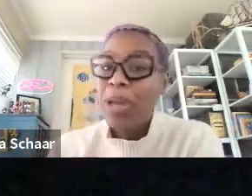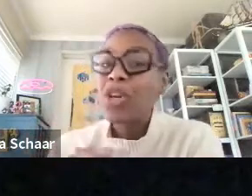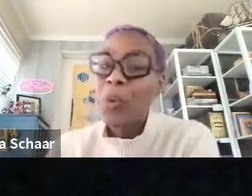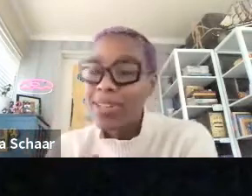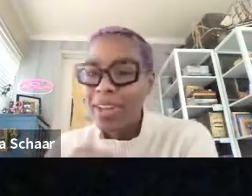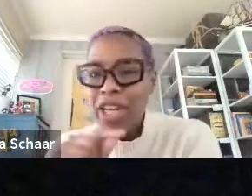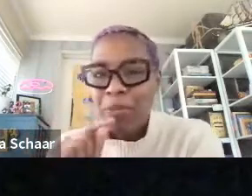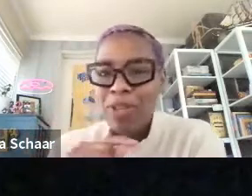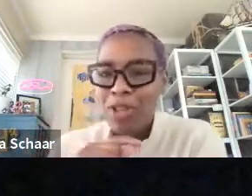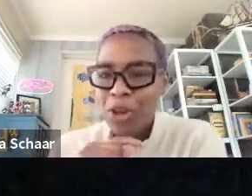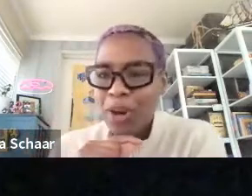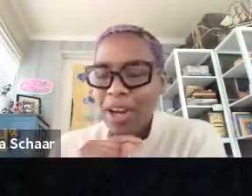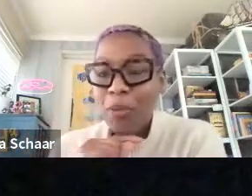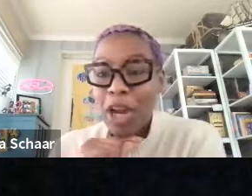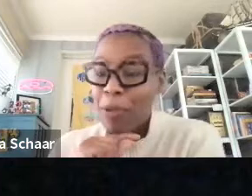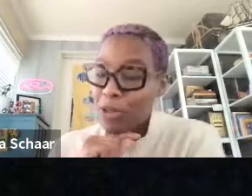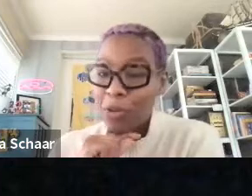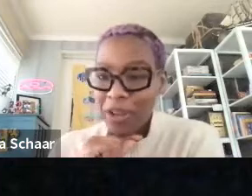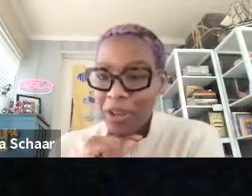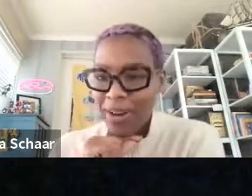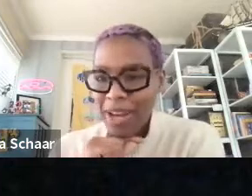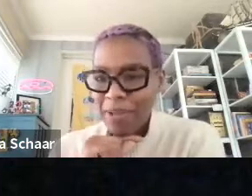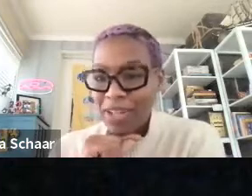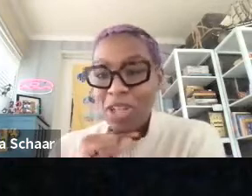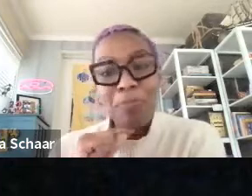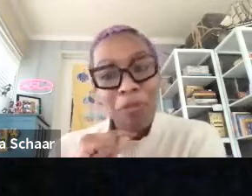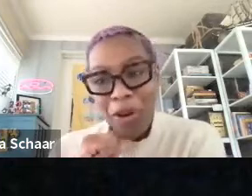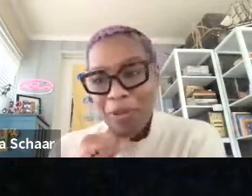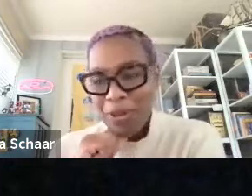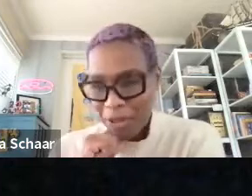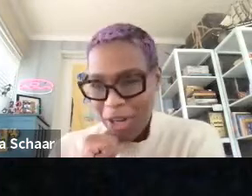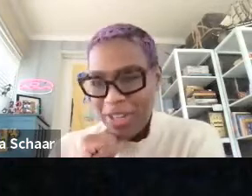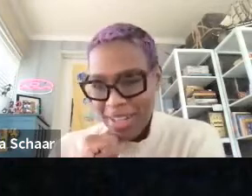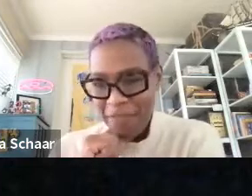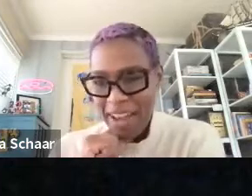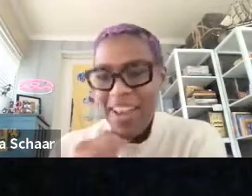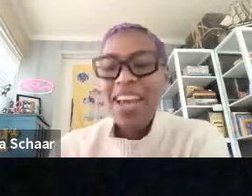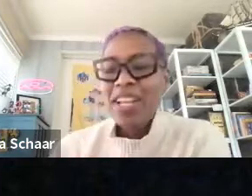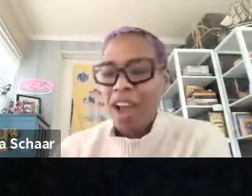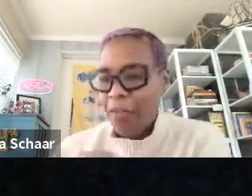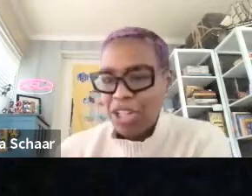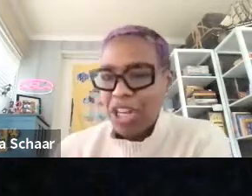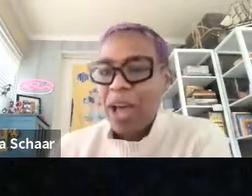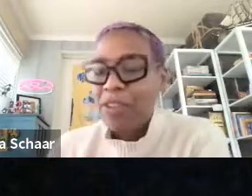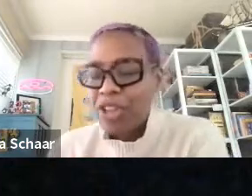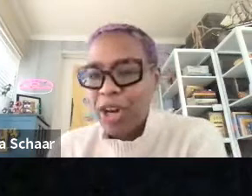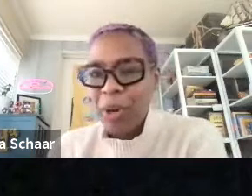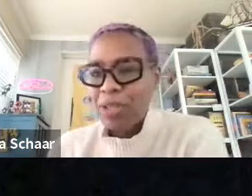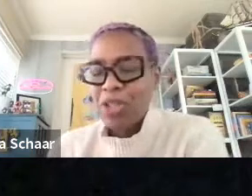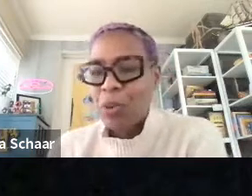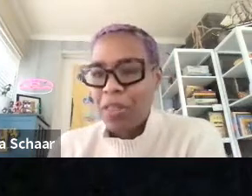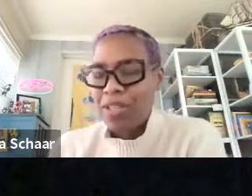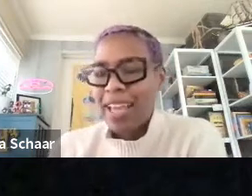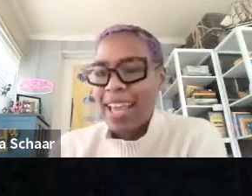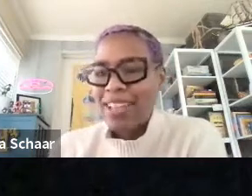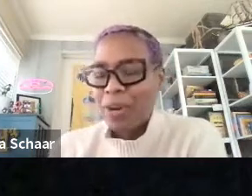was going to quit to pursue a career in musical theater because she preferred musical theater to sci-fi. Not that she didn't like the show, it was